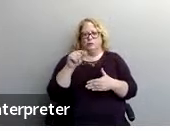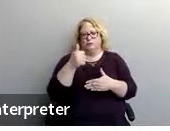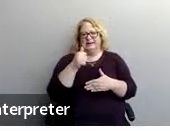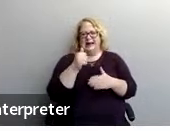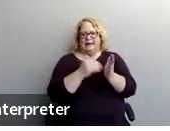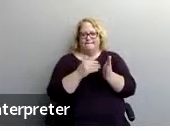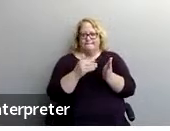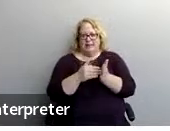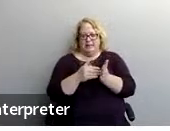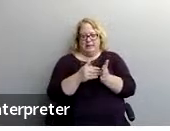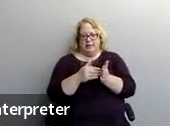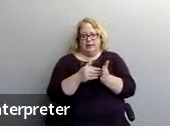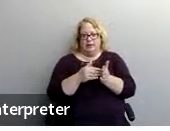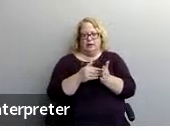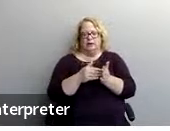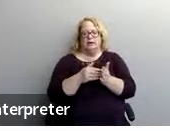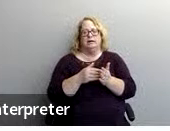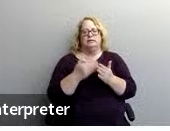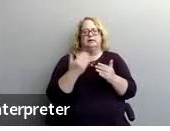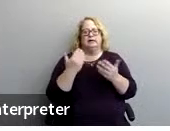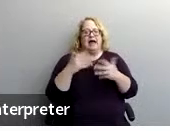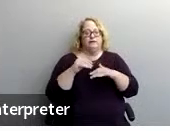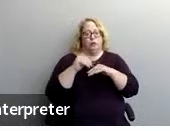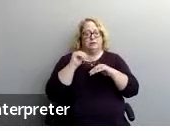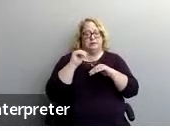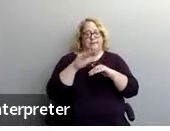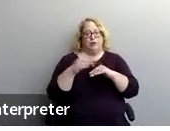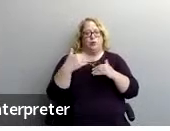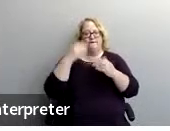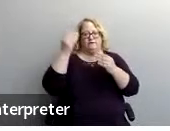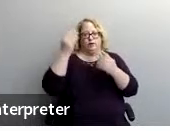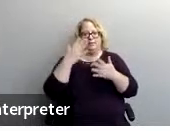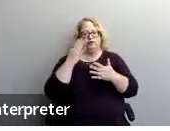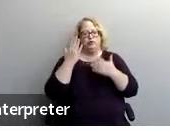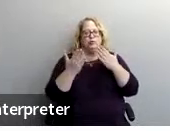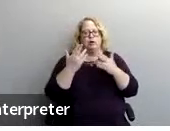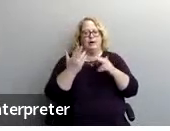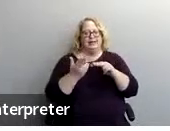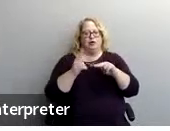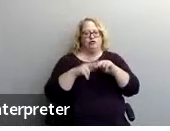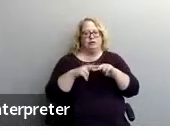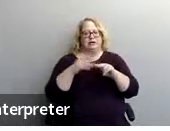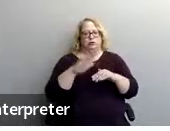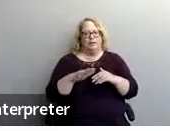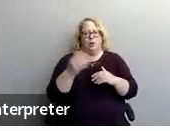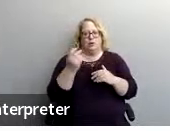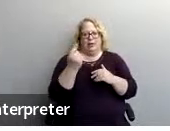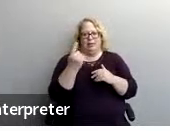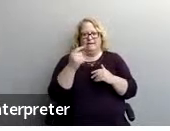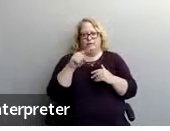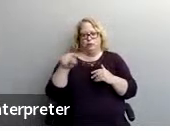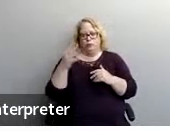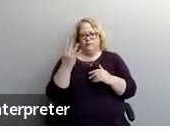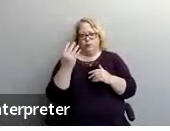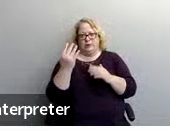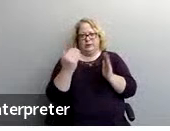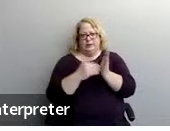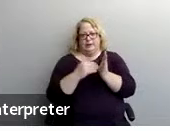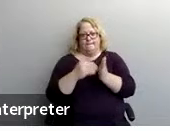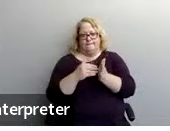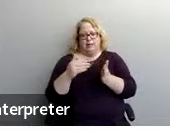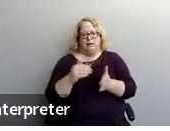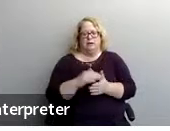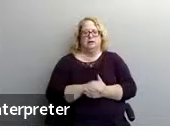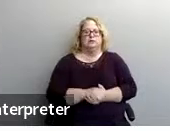a budget is. After this was submitted, we have information where that will probably increase to about 11 to 14 depending on